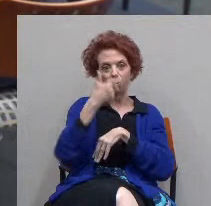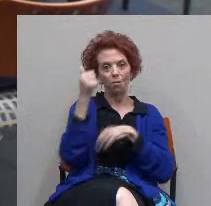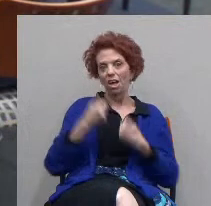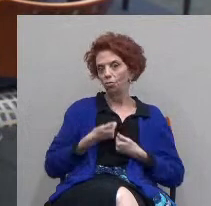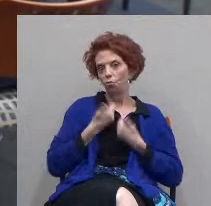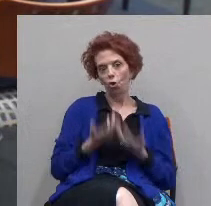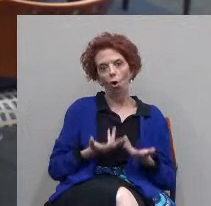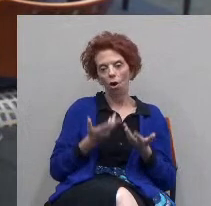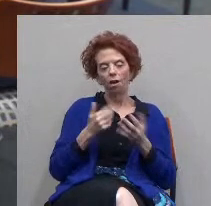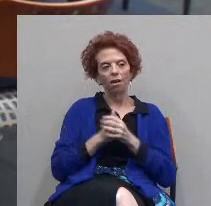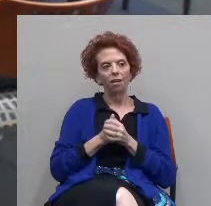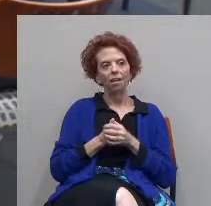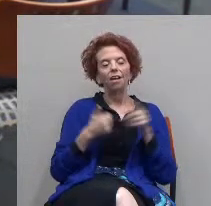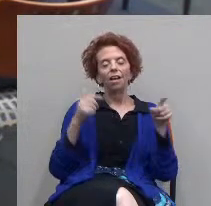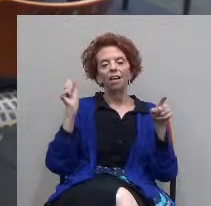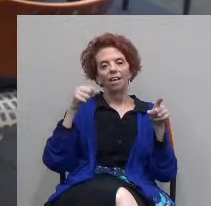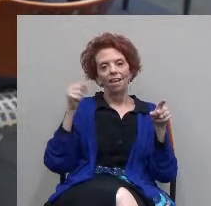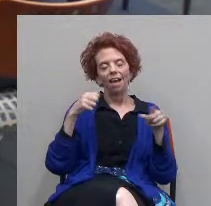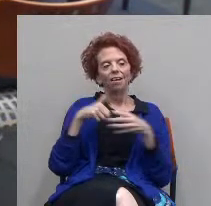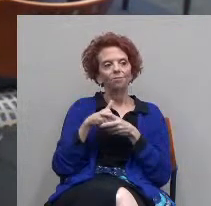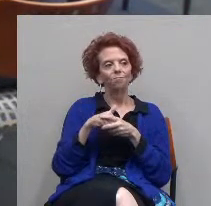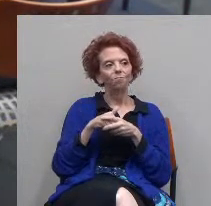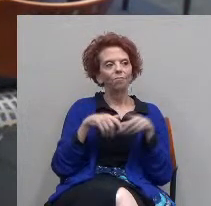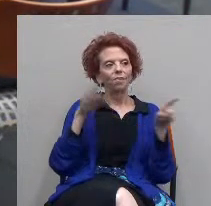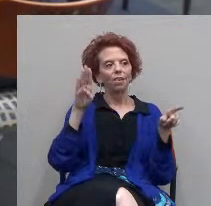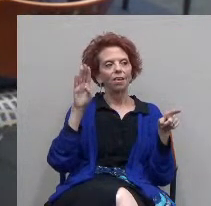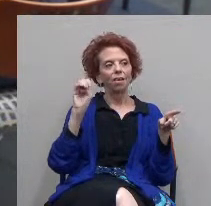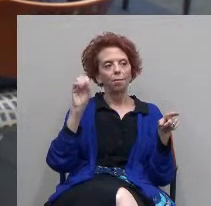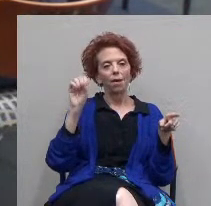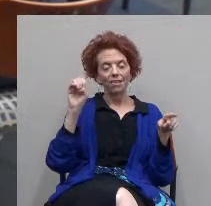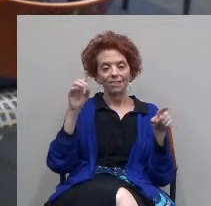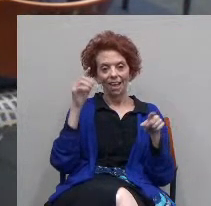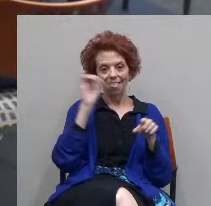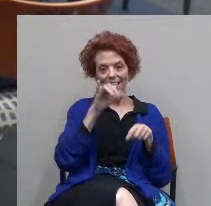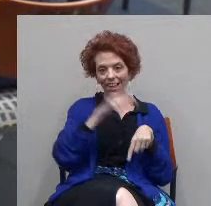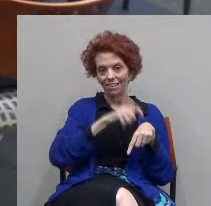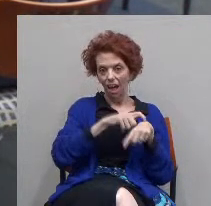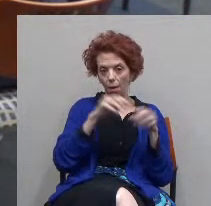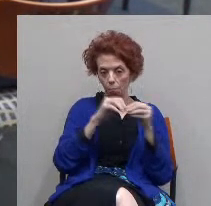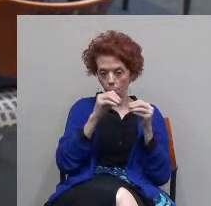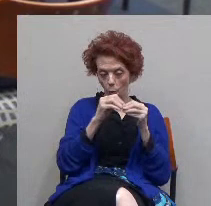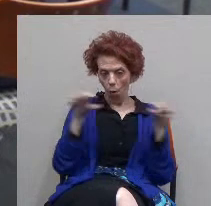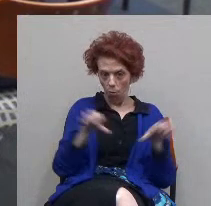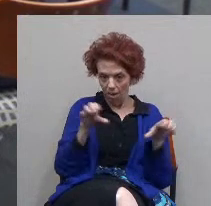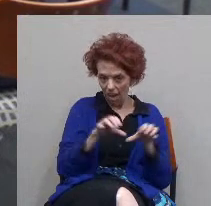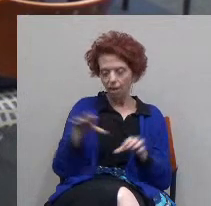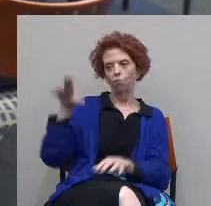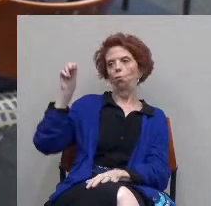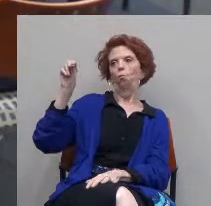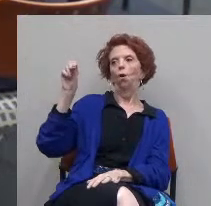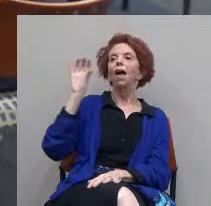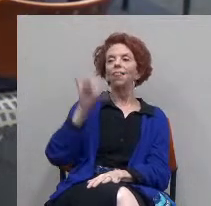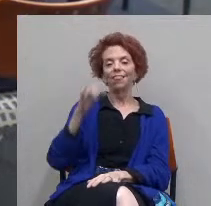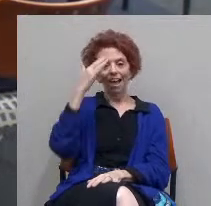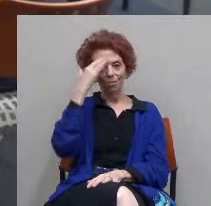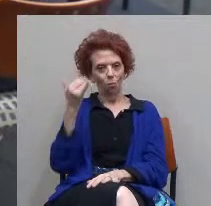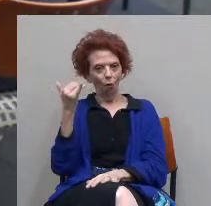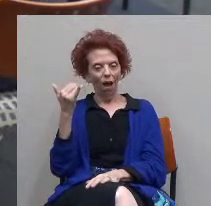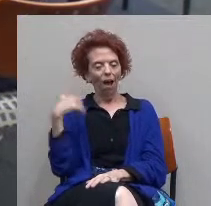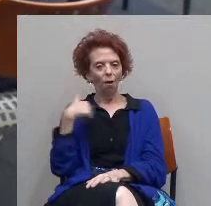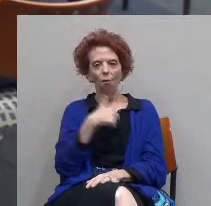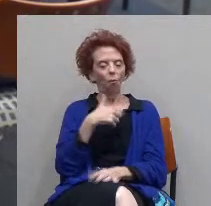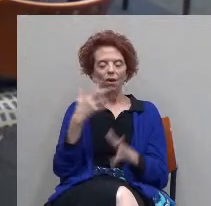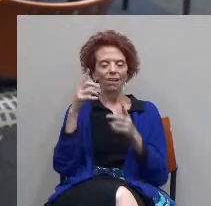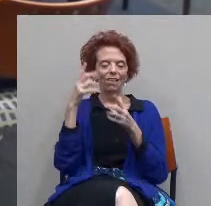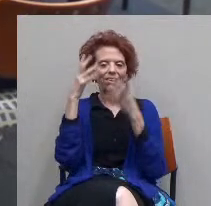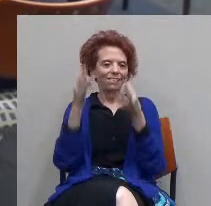usually need a nap after our second day. Was BESE then more productive? No. Which is why we thought we